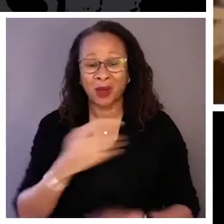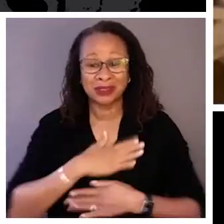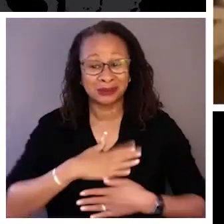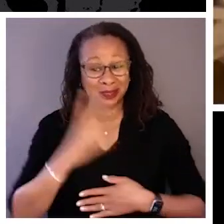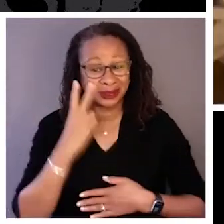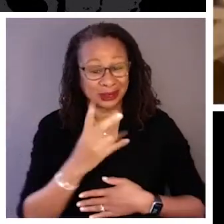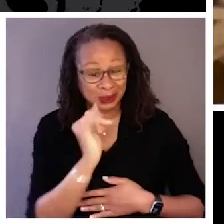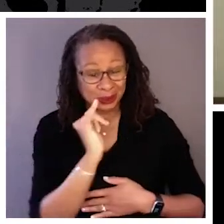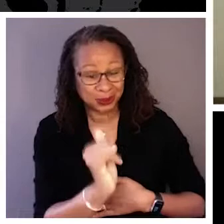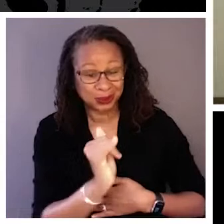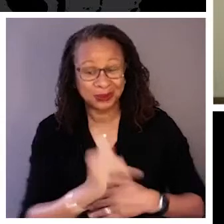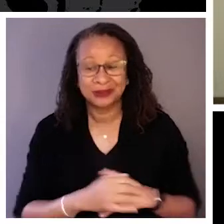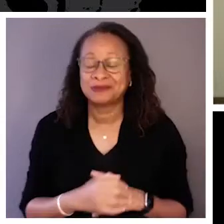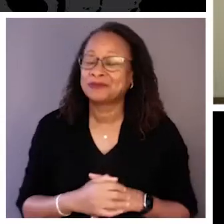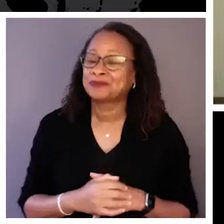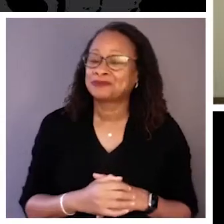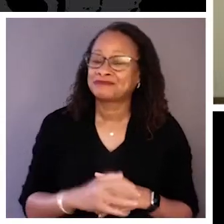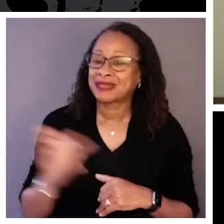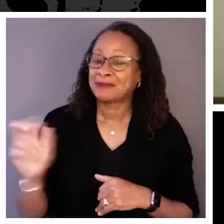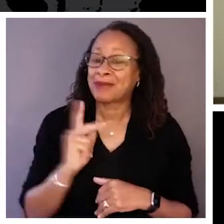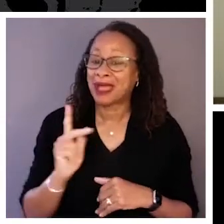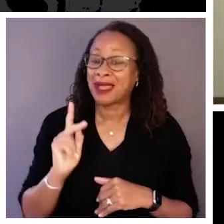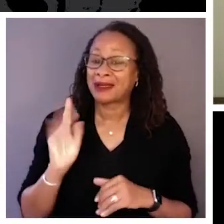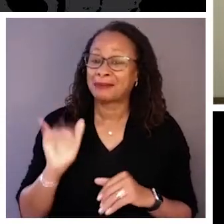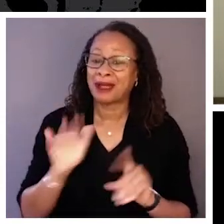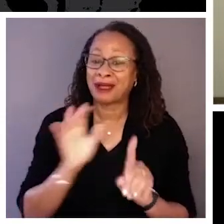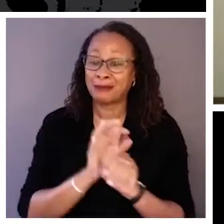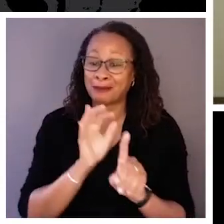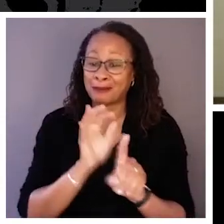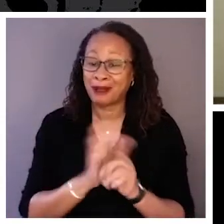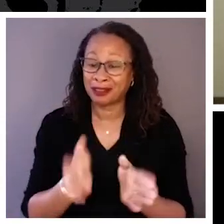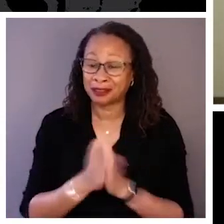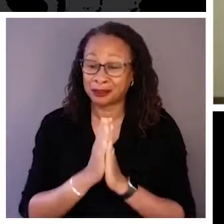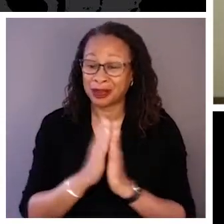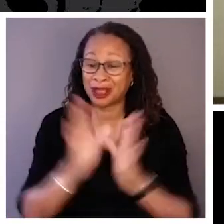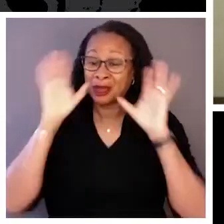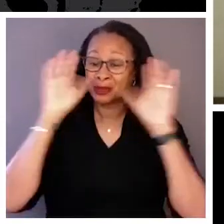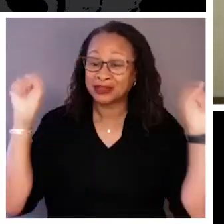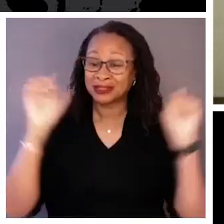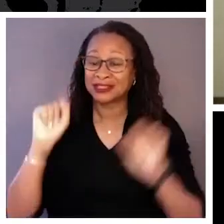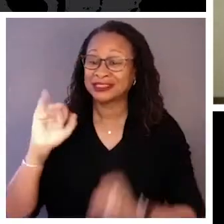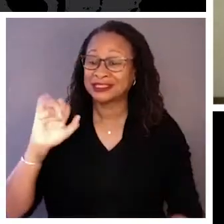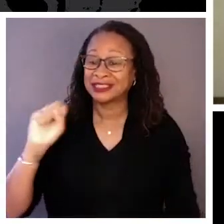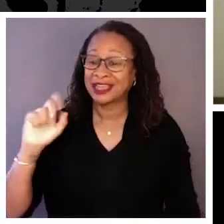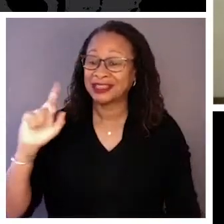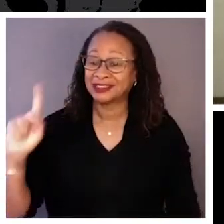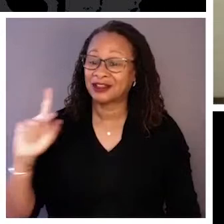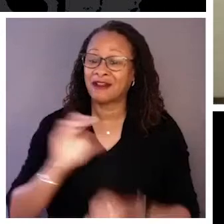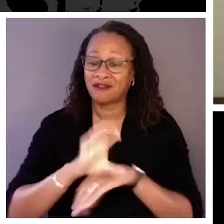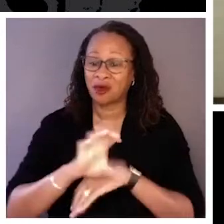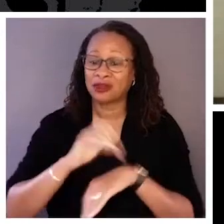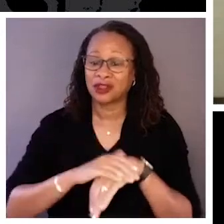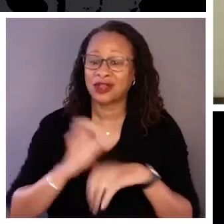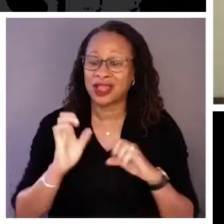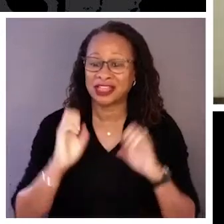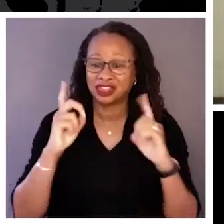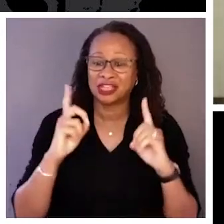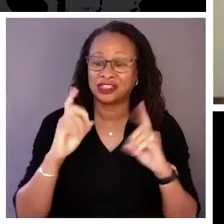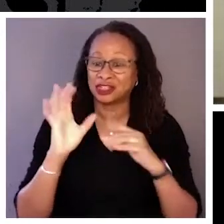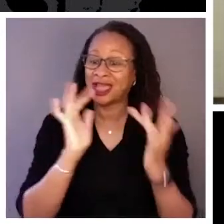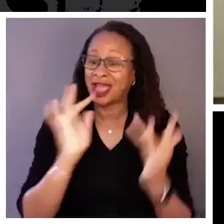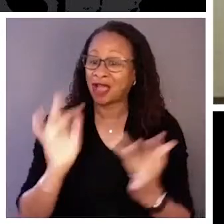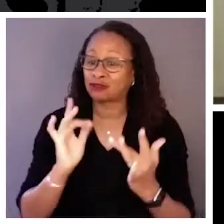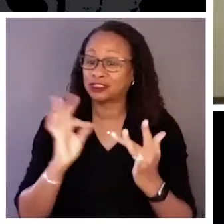you. Well, back by popular demand, the President's Task Force on Education, Outreach, and Engagement, the PTEOE, presents